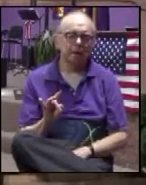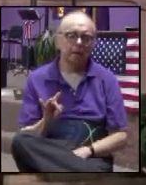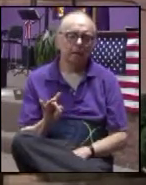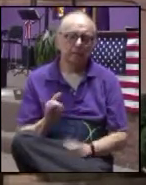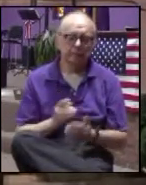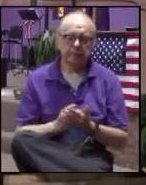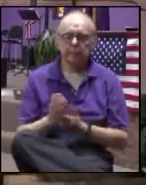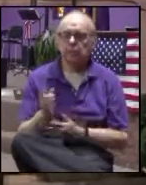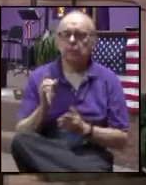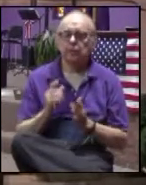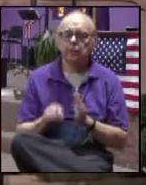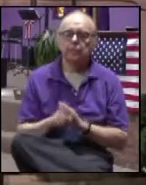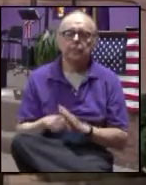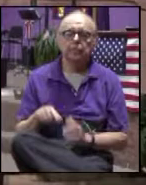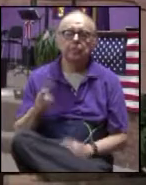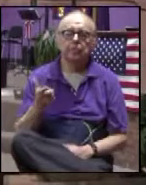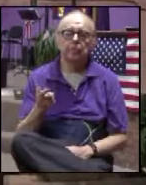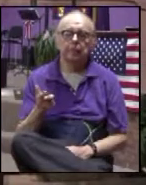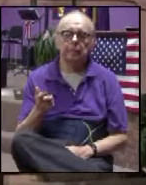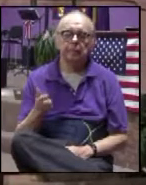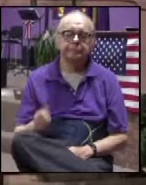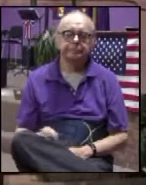through verse number 21.